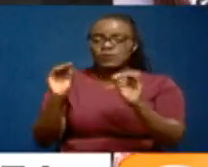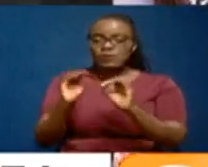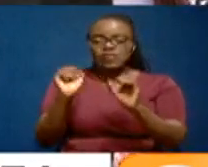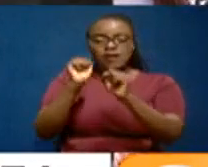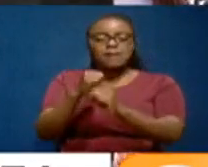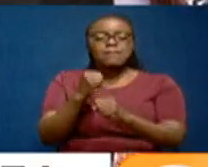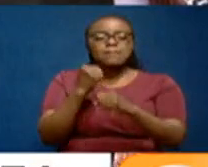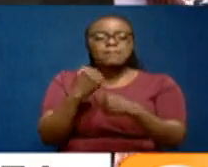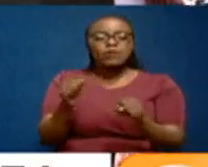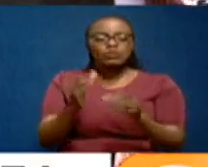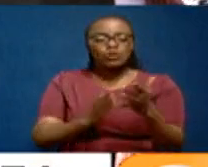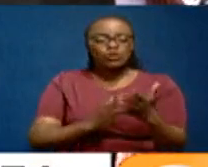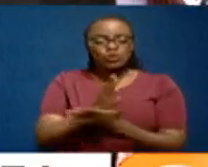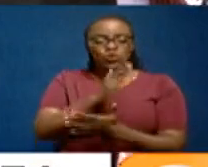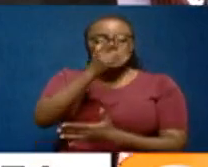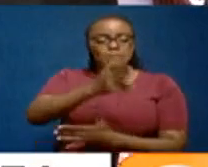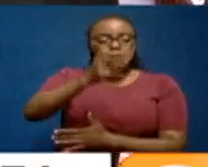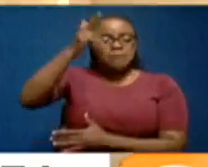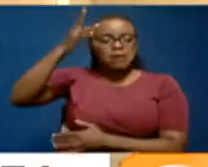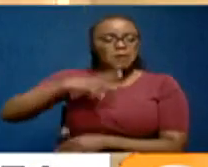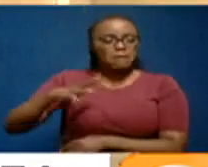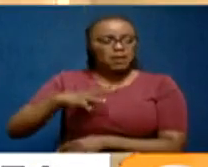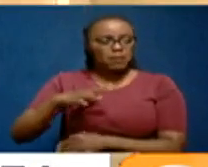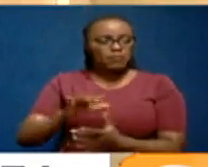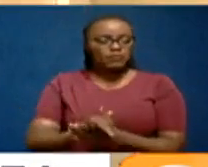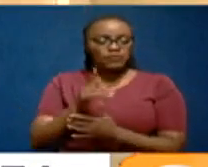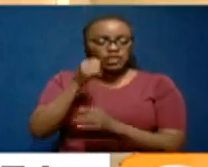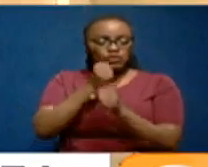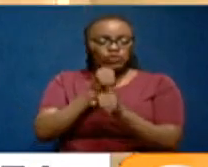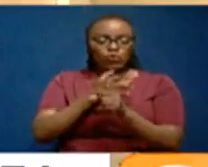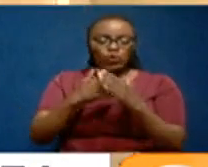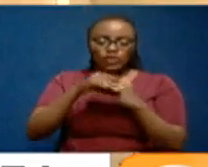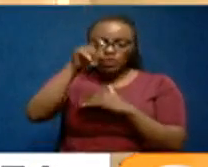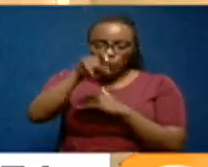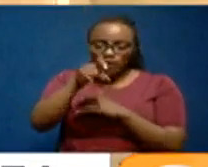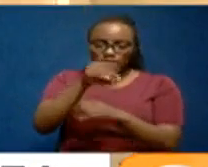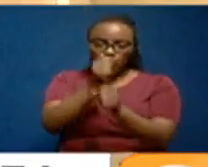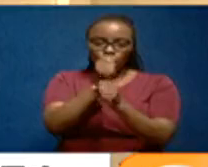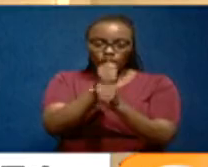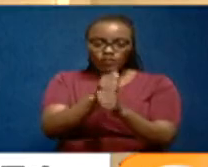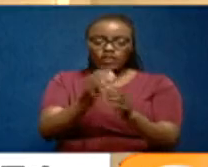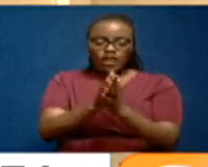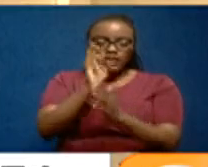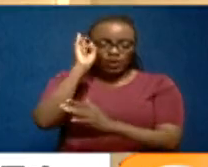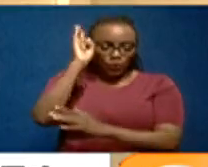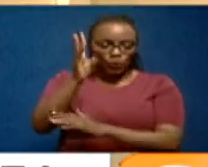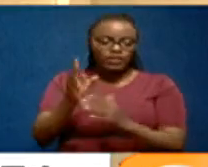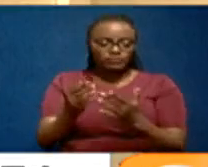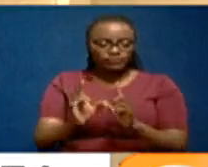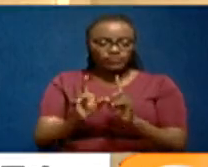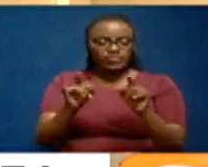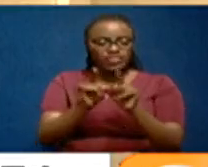cannot be through cold-blooded executions. We're going to do exactly what you're supposed to do, and we are going to operate within